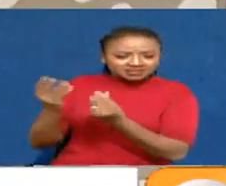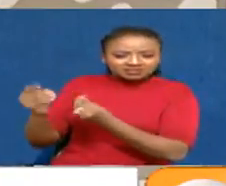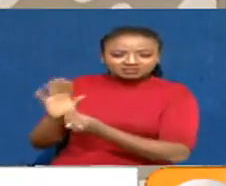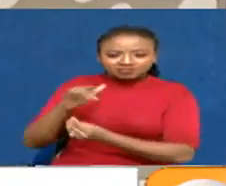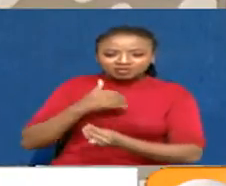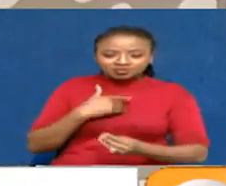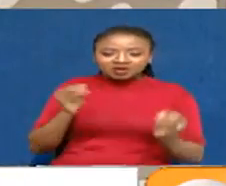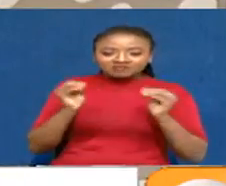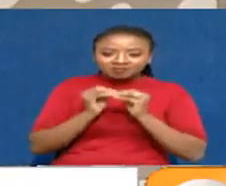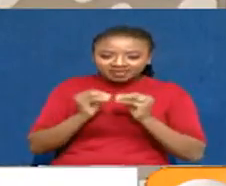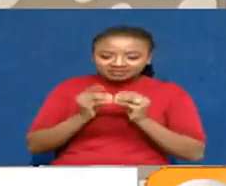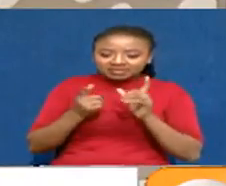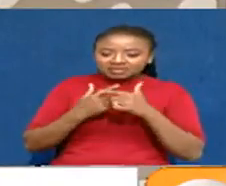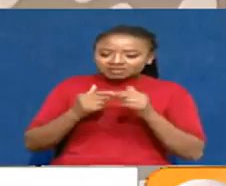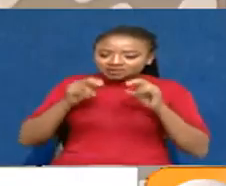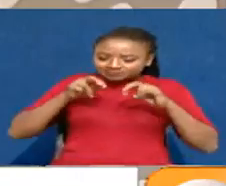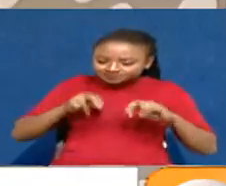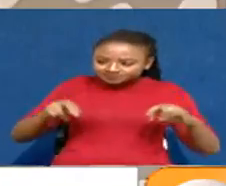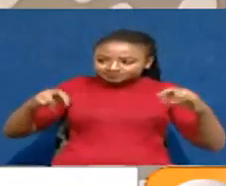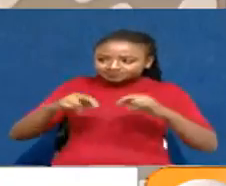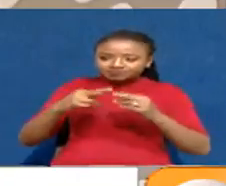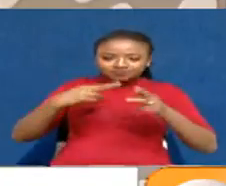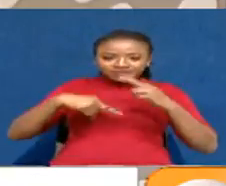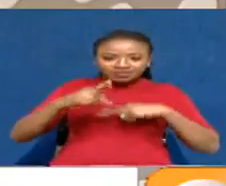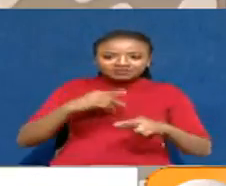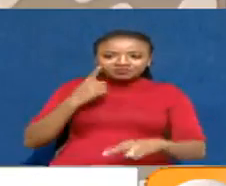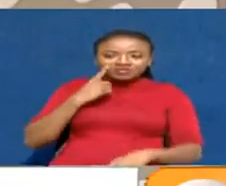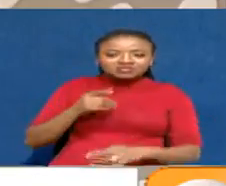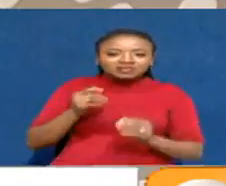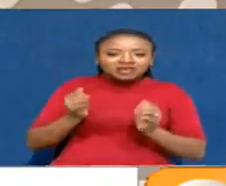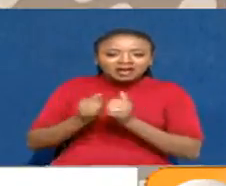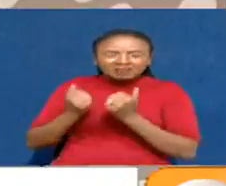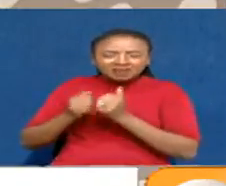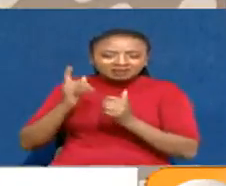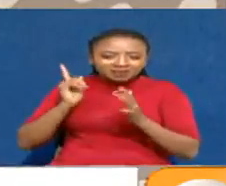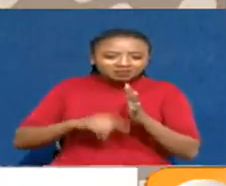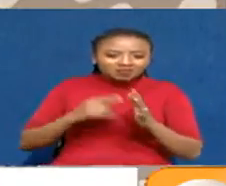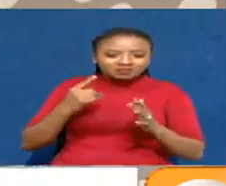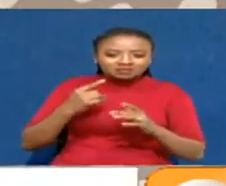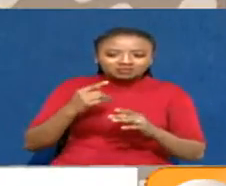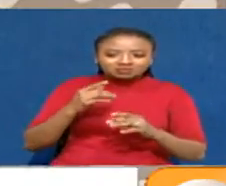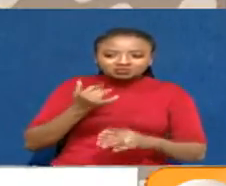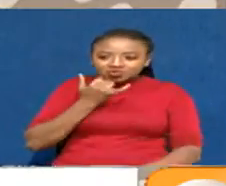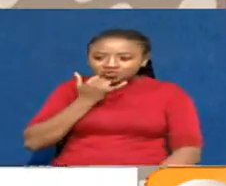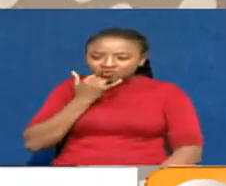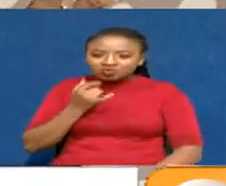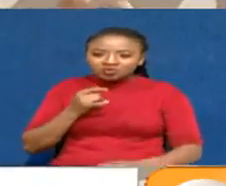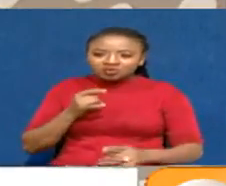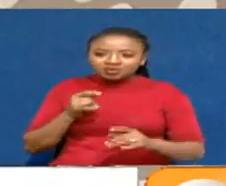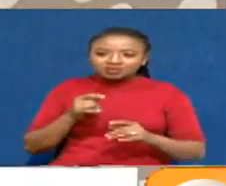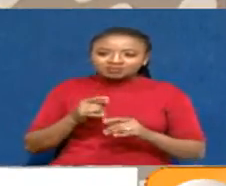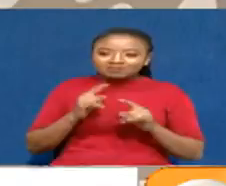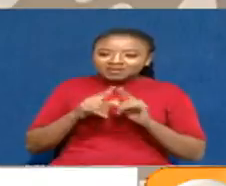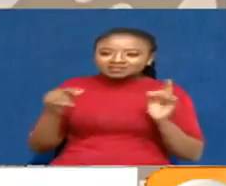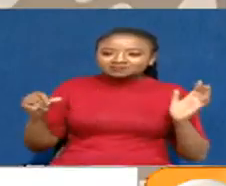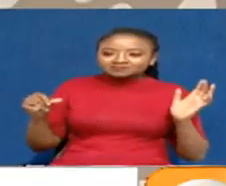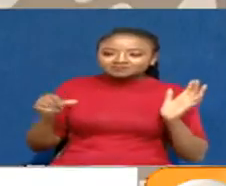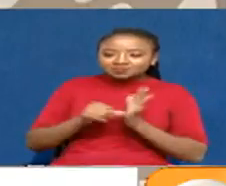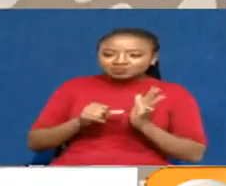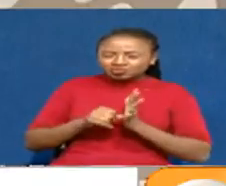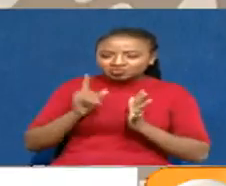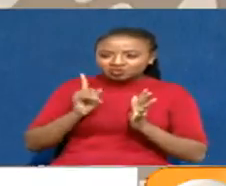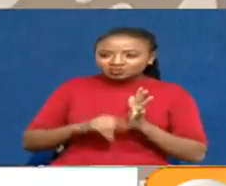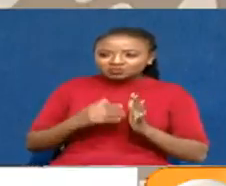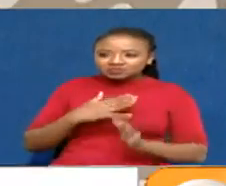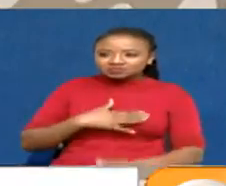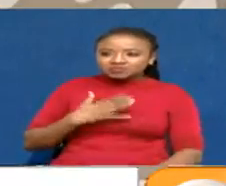meetings and review what has gone well and what has gone bad. Okay. But the problem is now, I don't know if chairman will have to